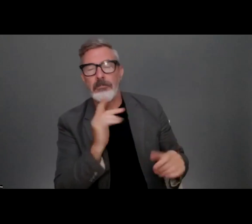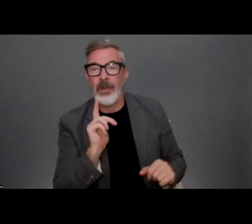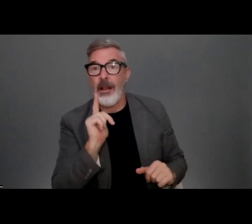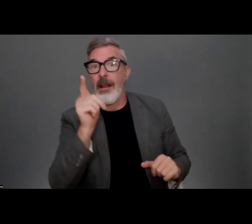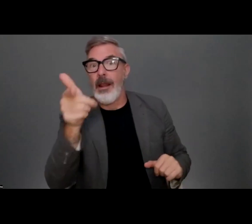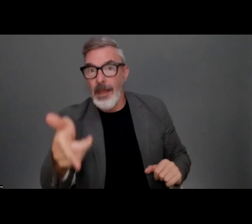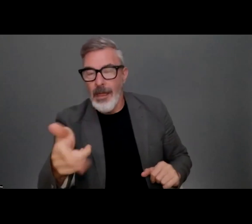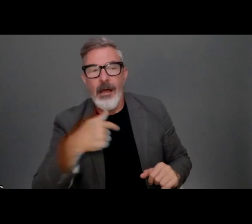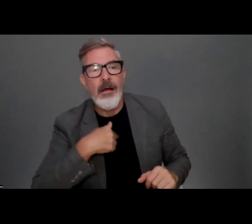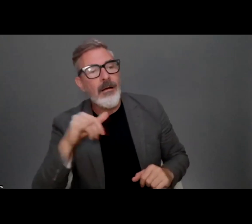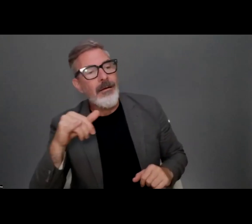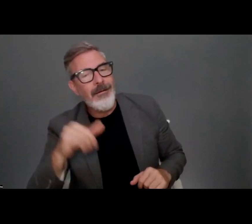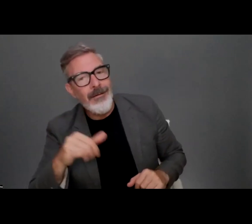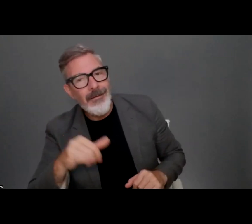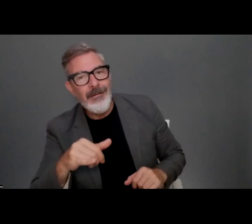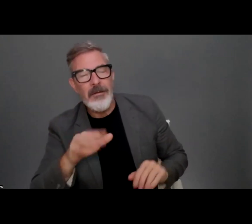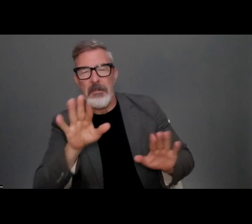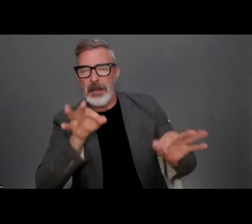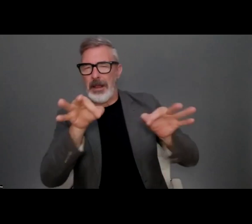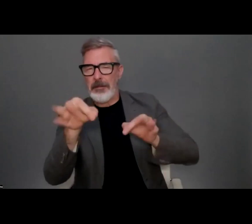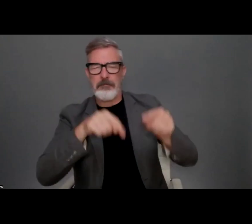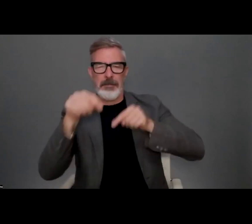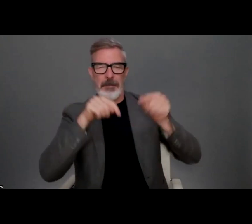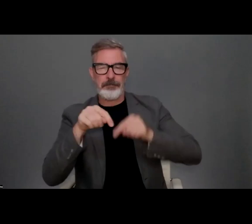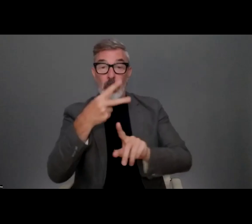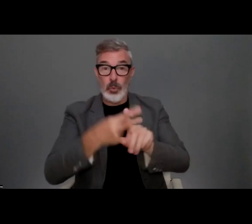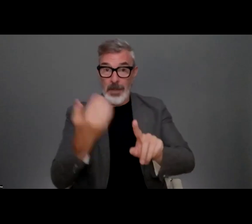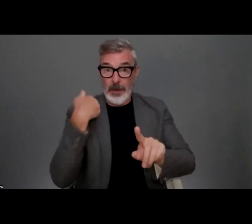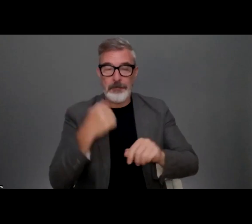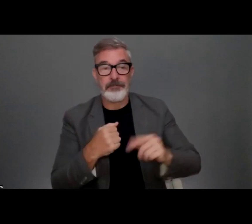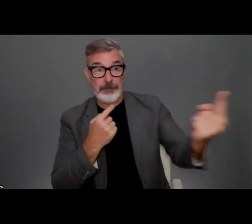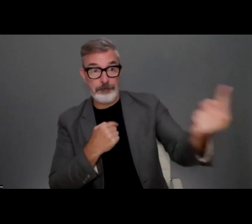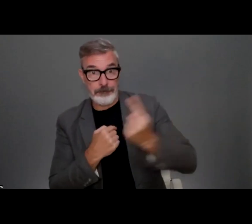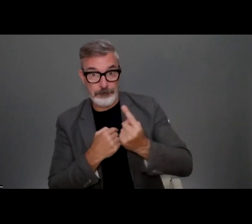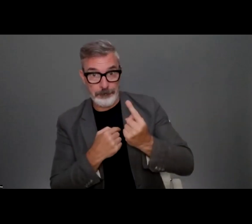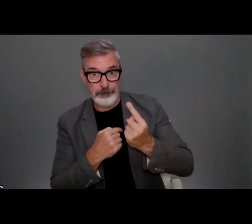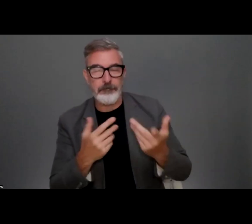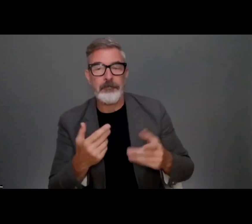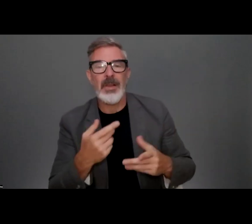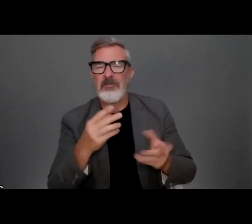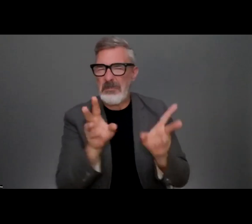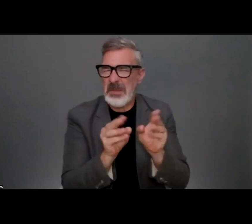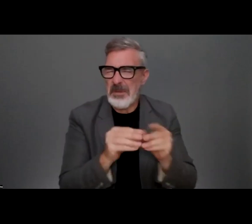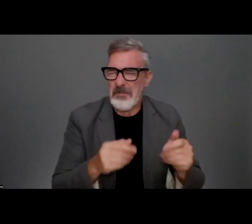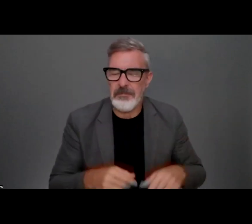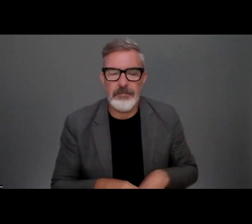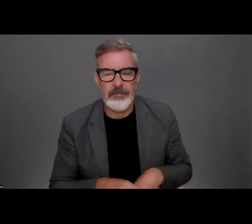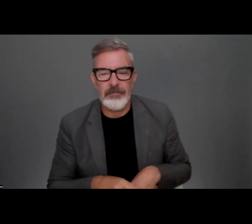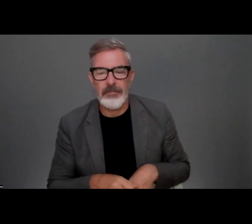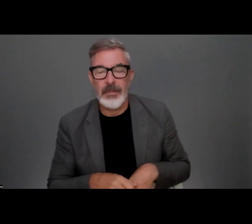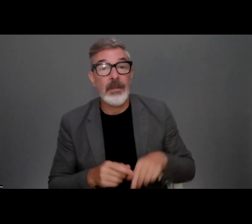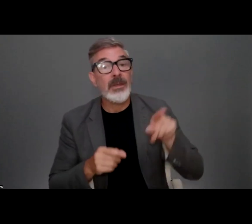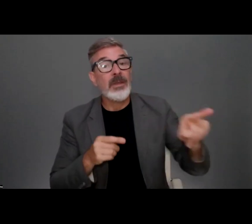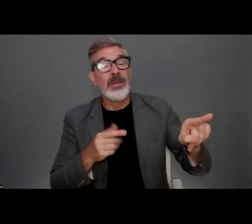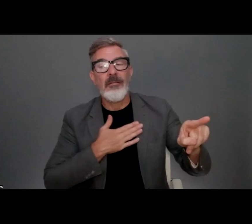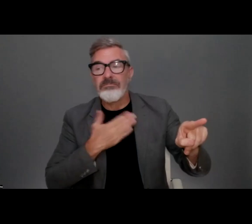But she came to me about 2 months ago at a meeting and said, I wanted to tell you that because you came forward and